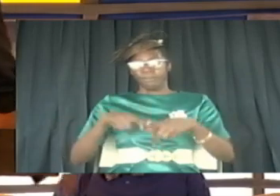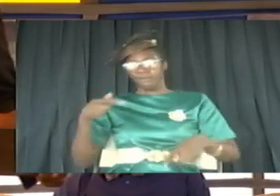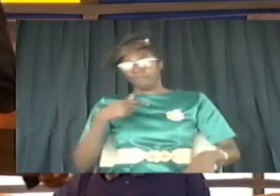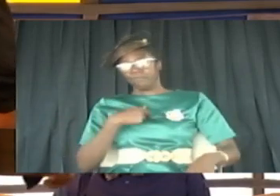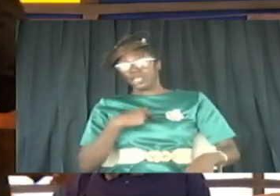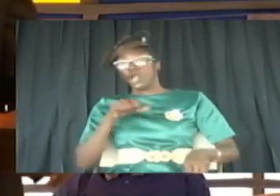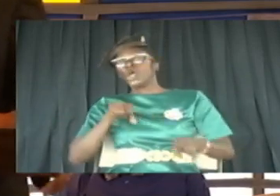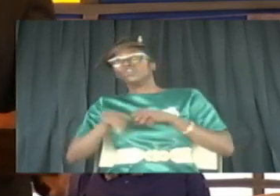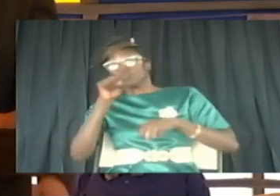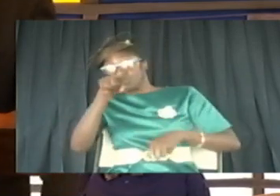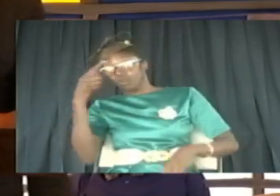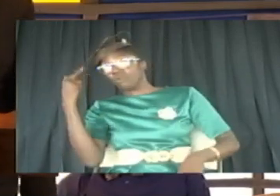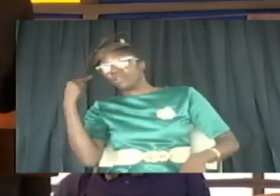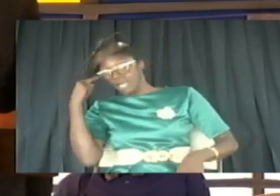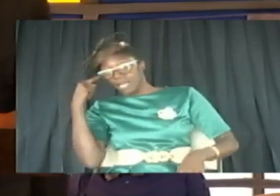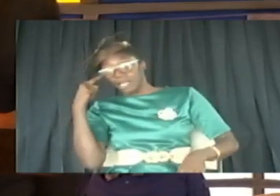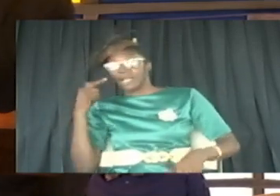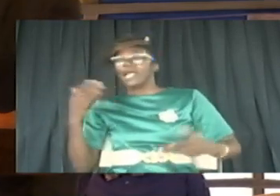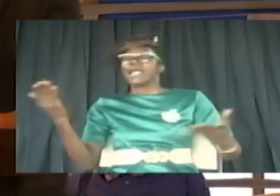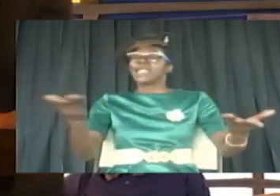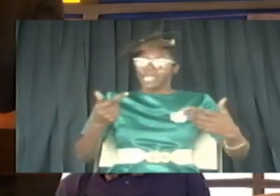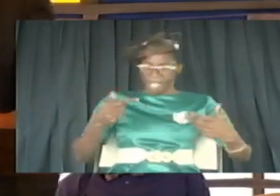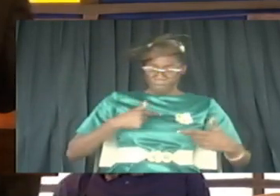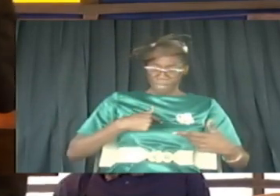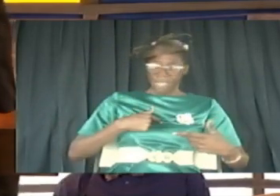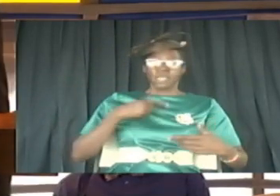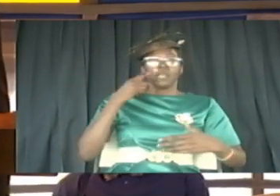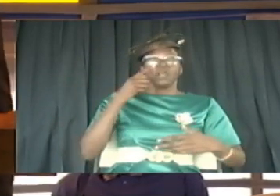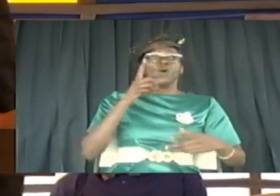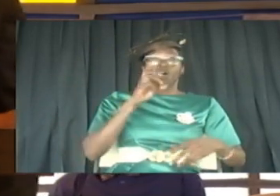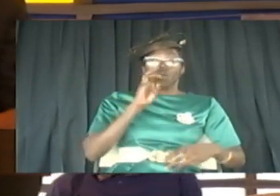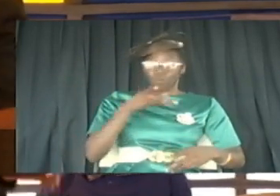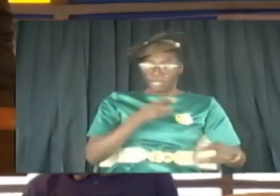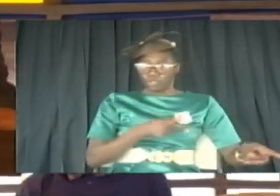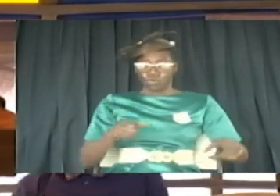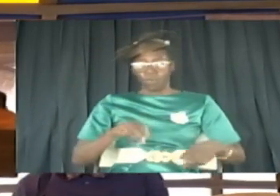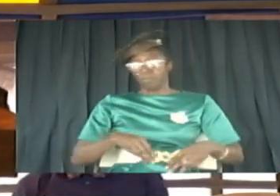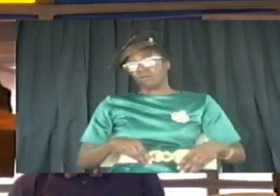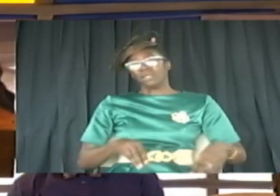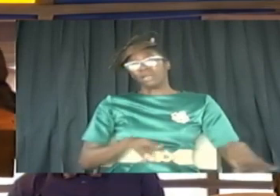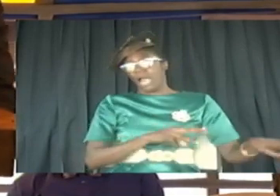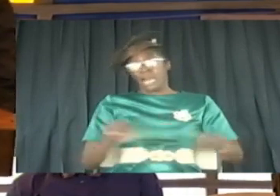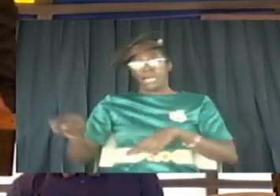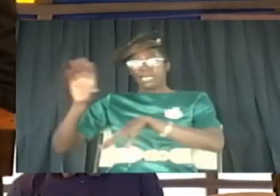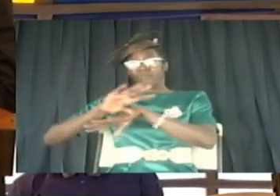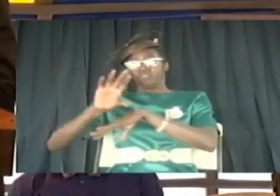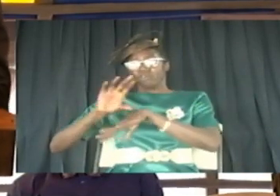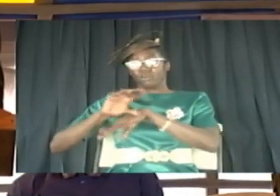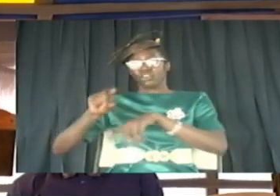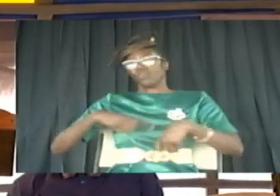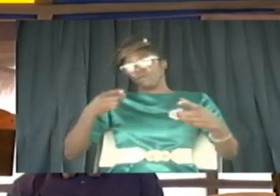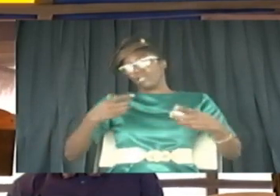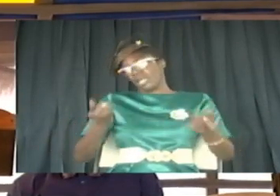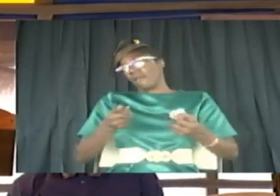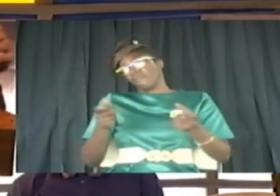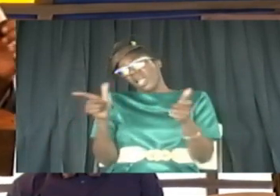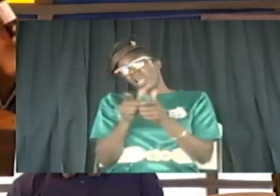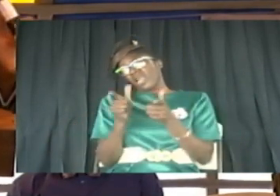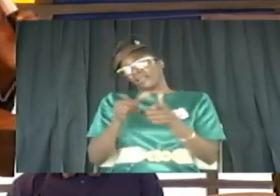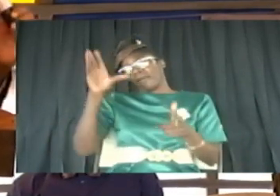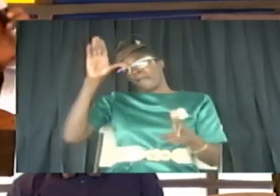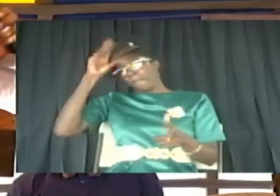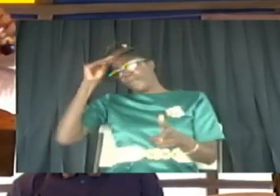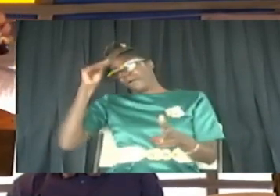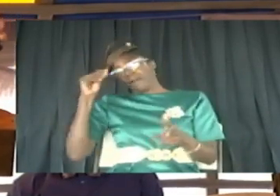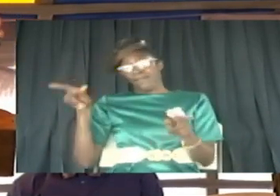think, so here's what I'm going to do. I'm going to skip out of church, and I'm going to get my little boy or girl, and I'm